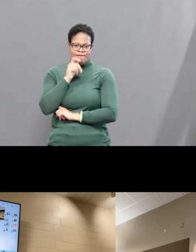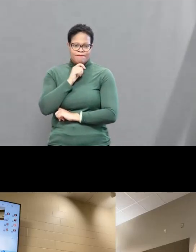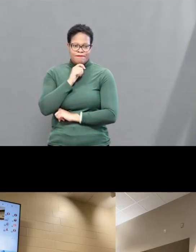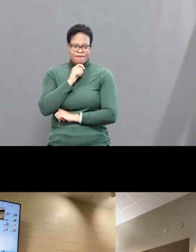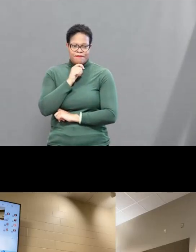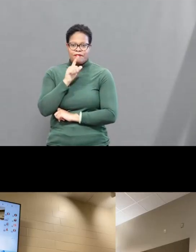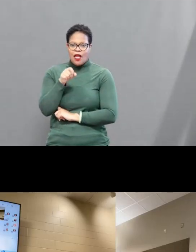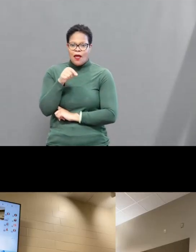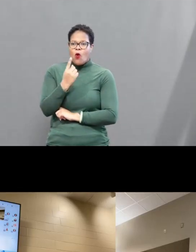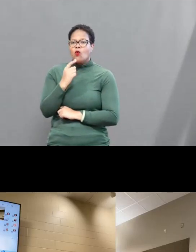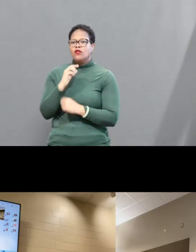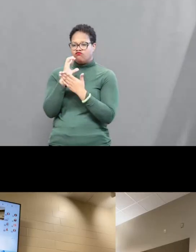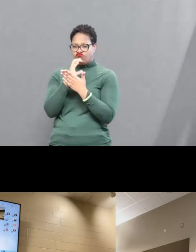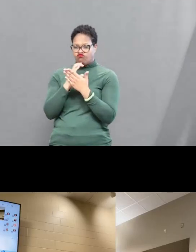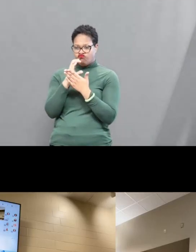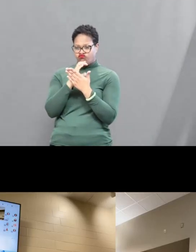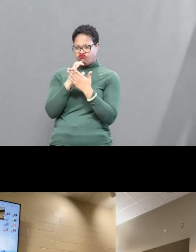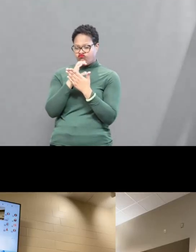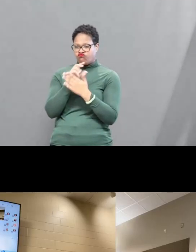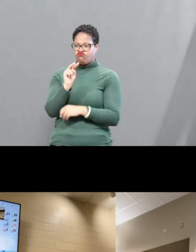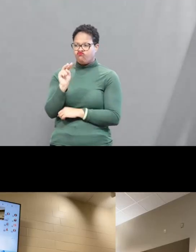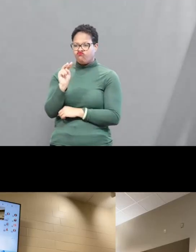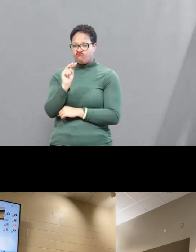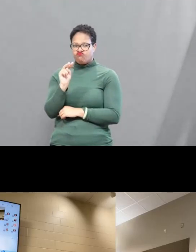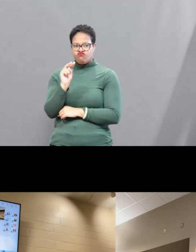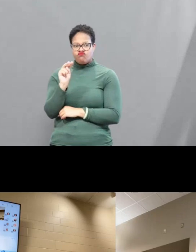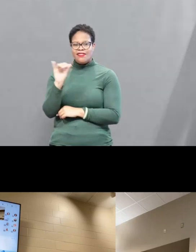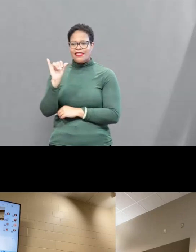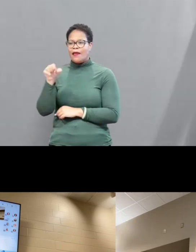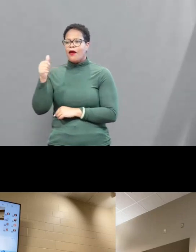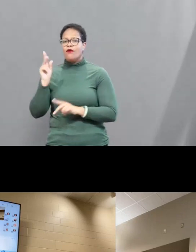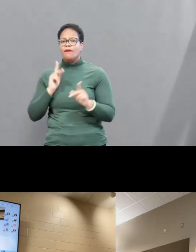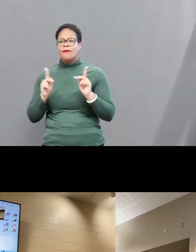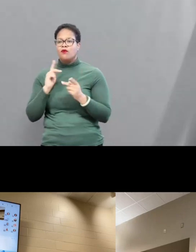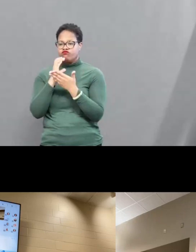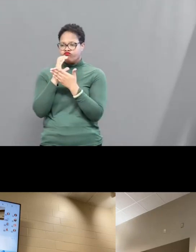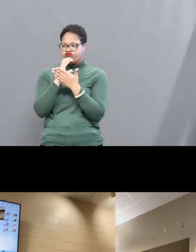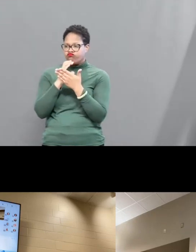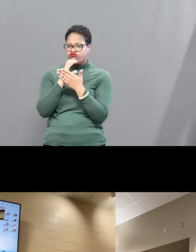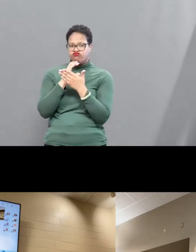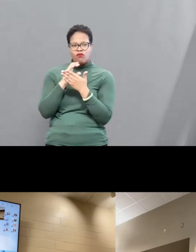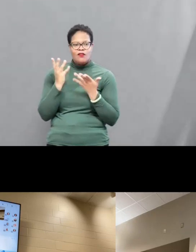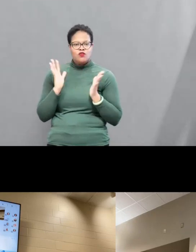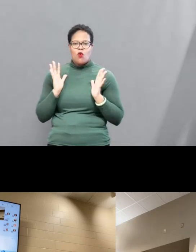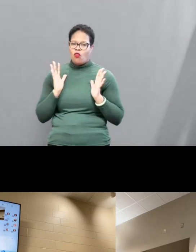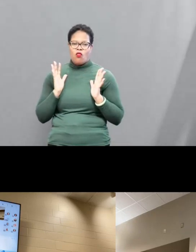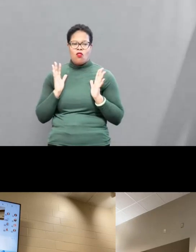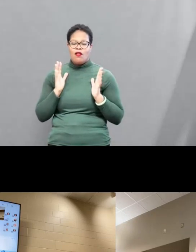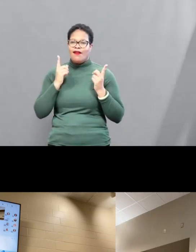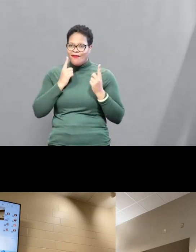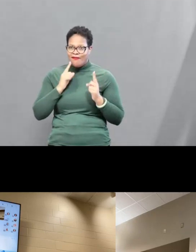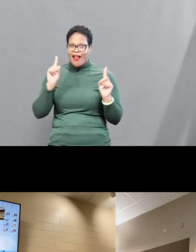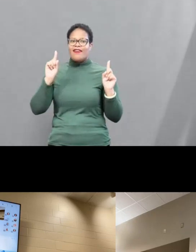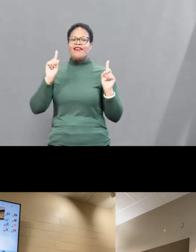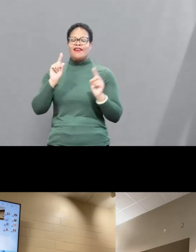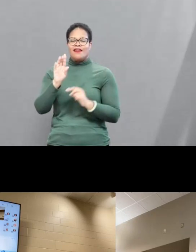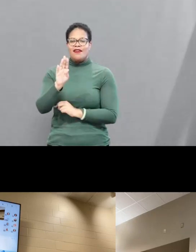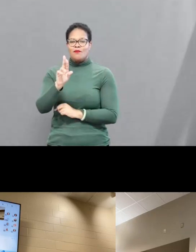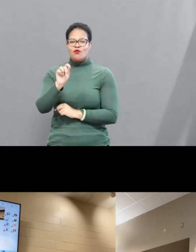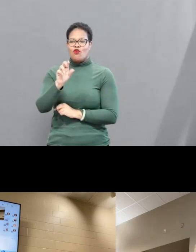I'm only auditing everything like others in there. So finally, Brian Turner,